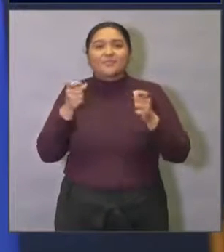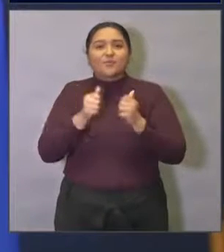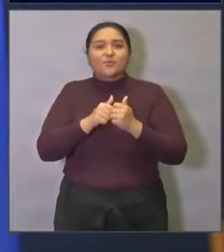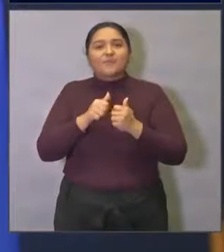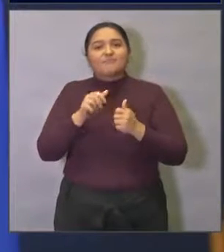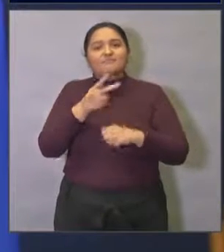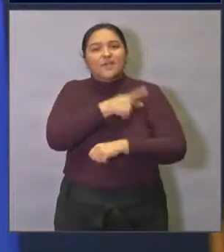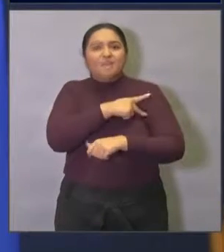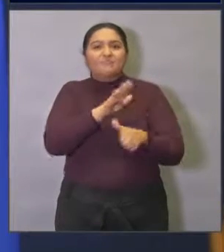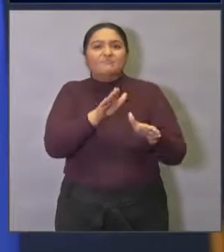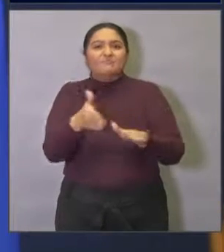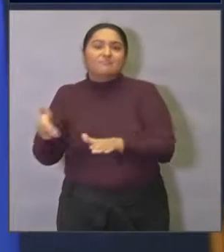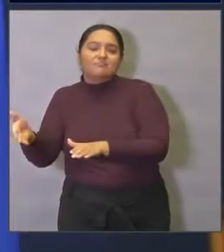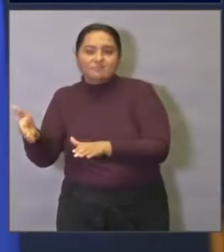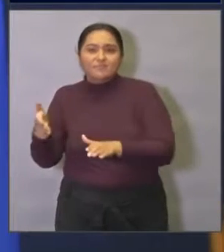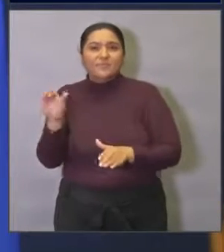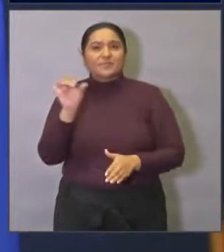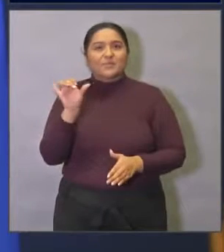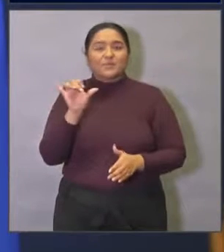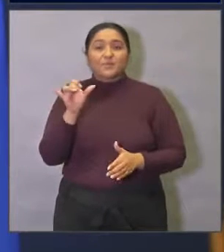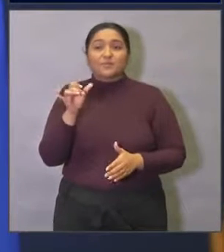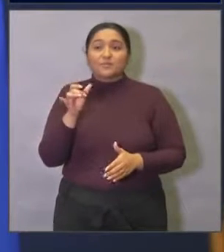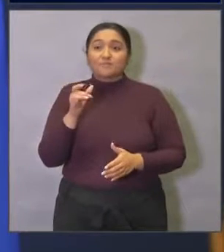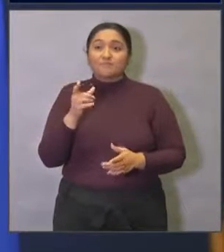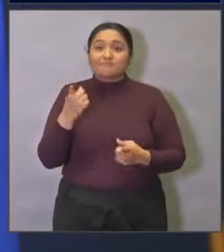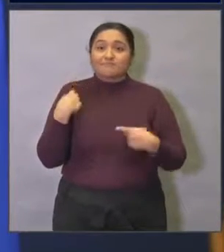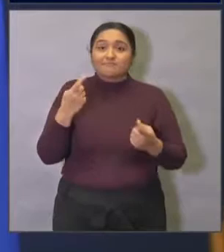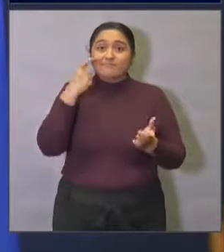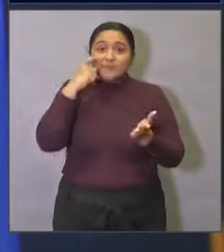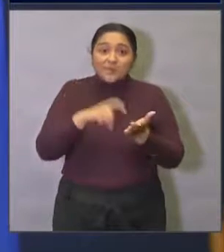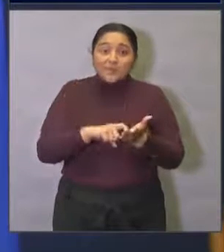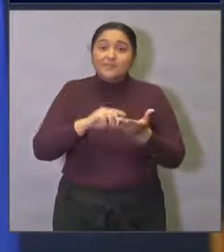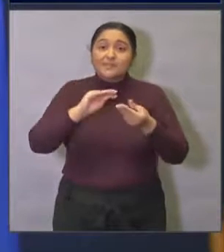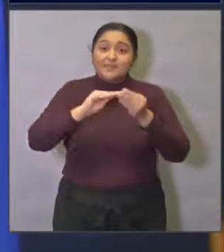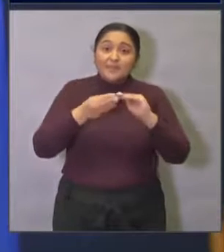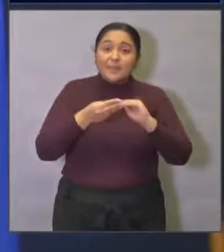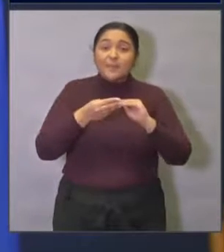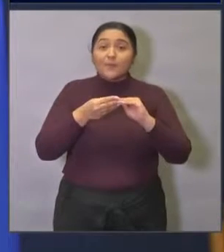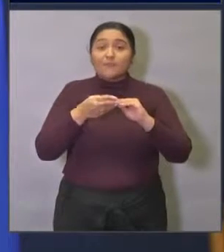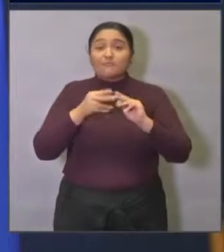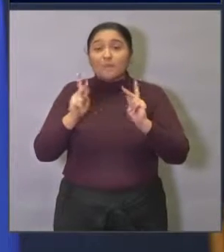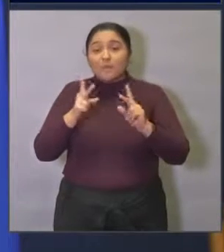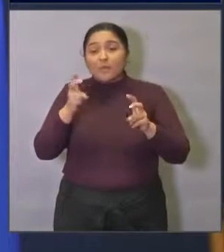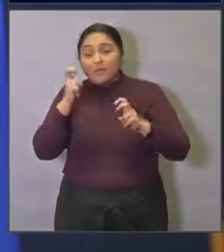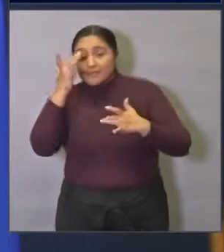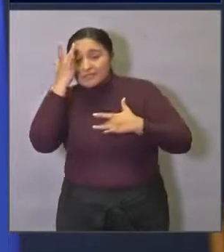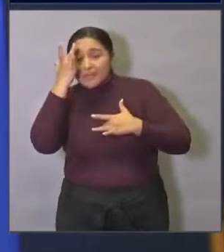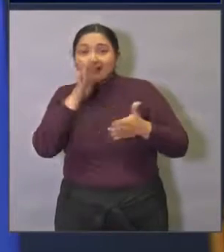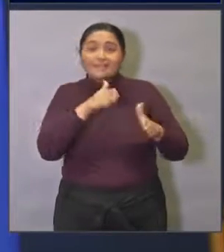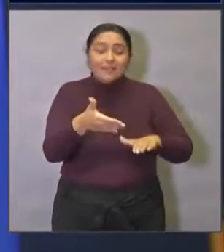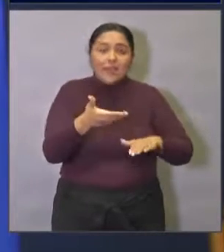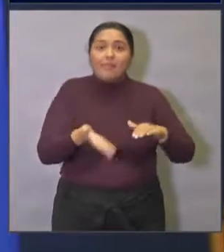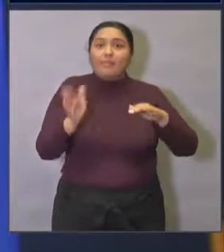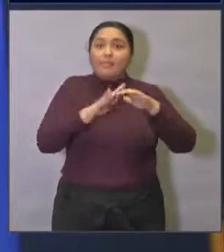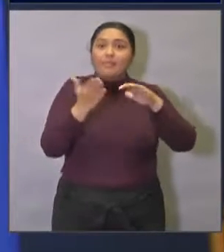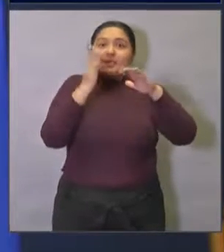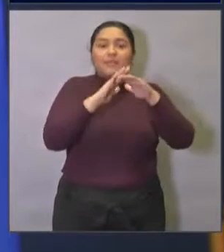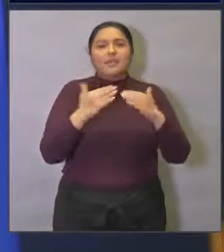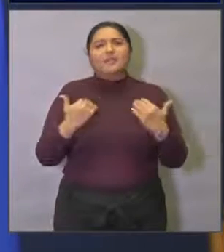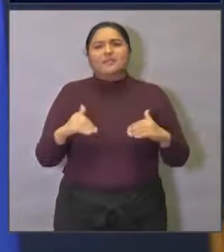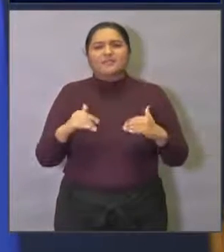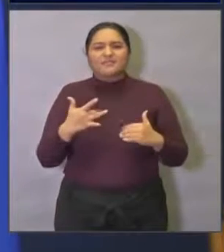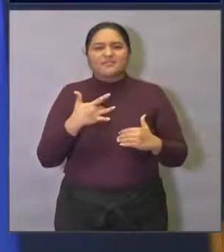And so looking at our numbers and how these numbers are increasing throughout the county, it's really, really quite frightening to me, and I would like for